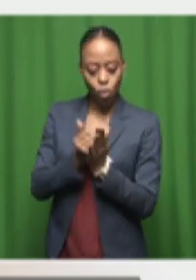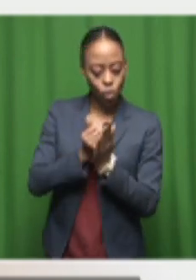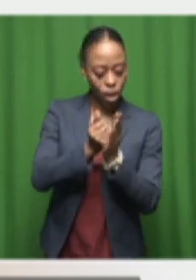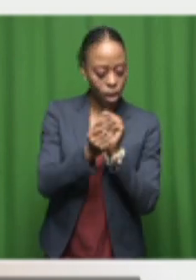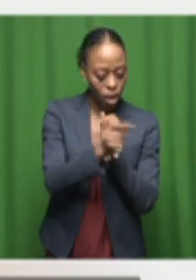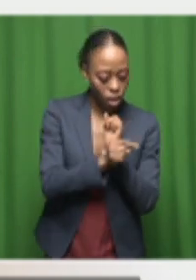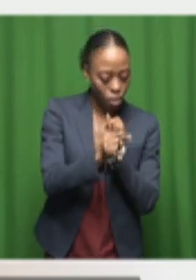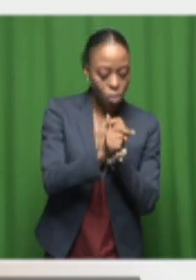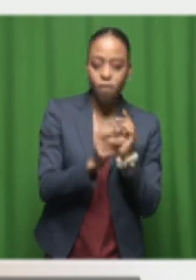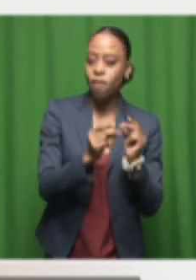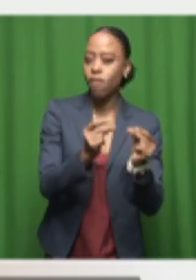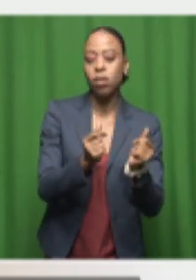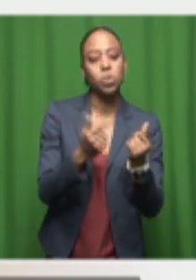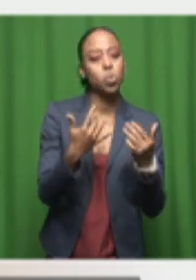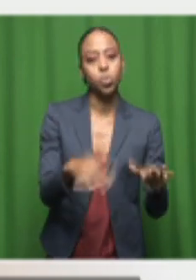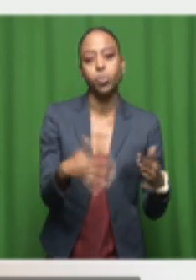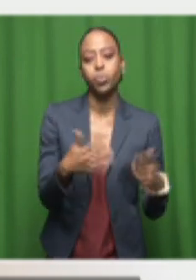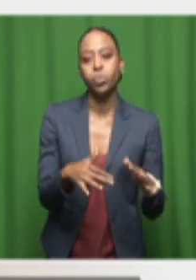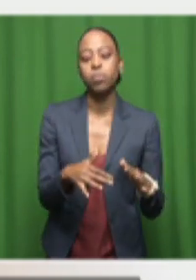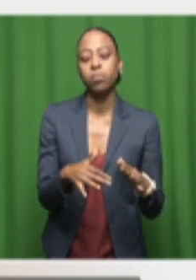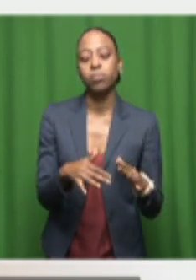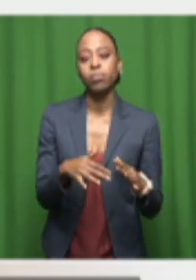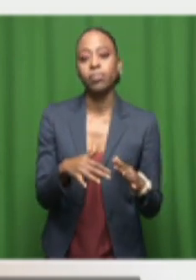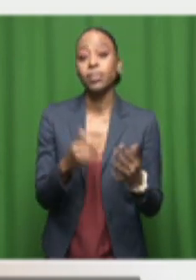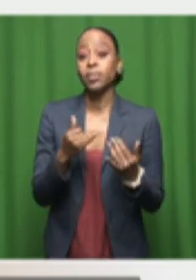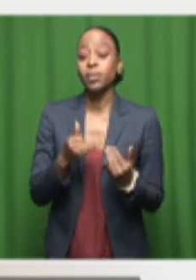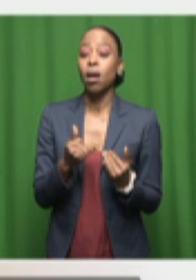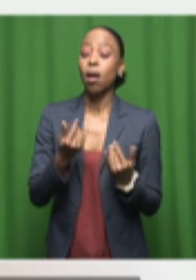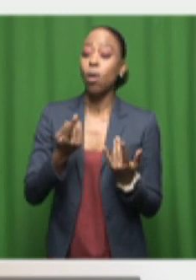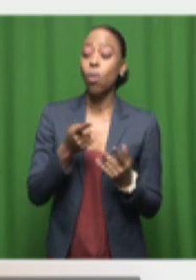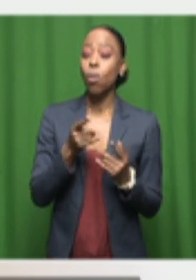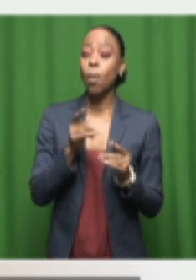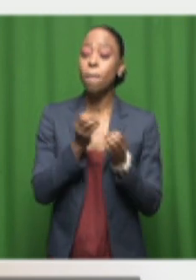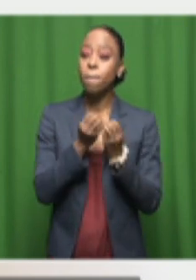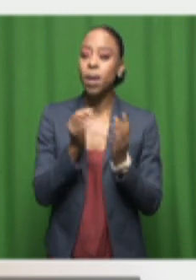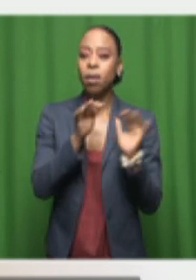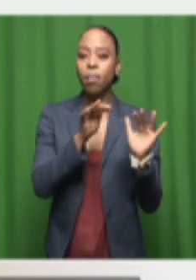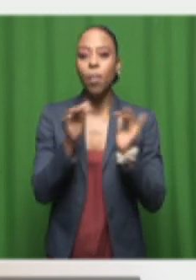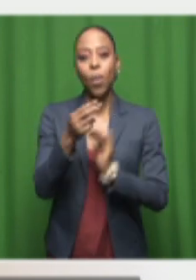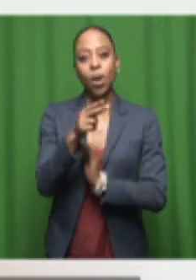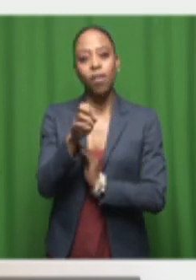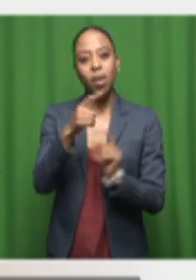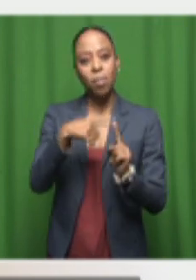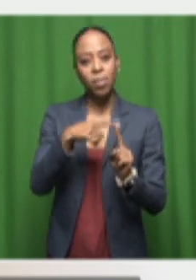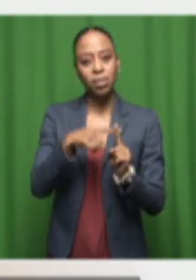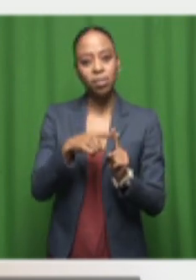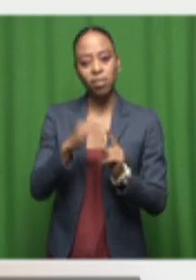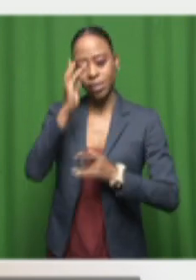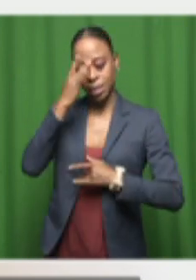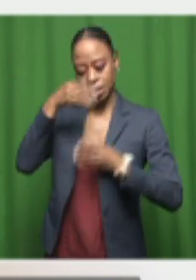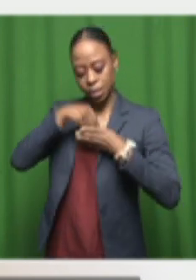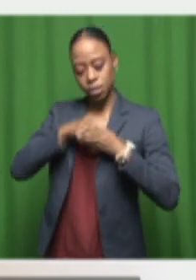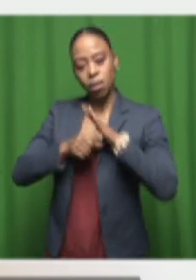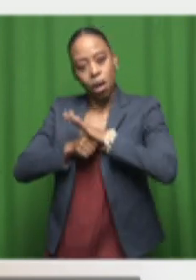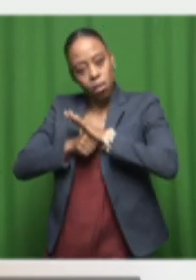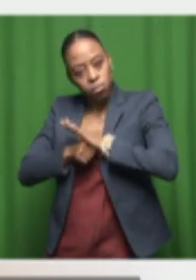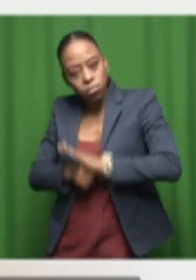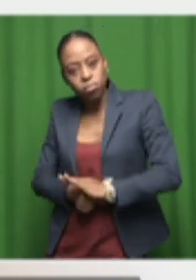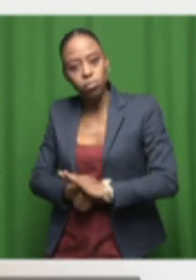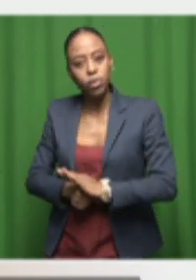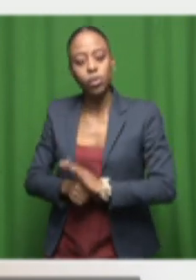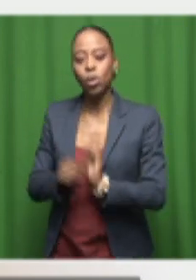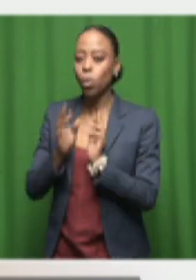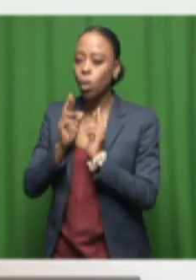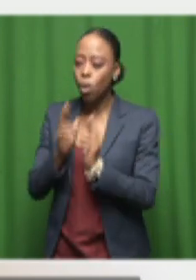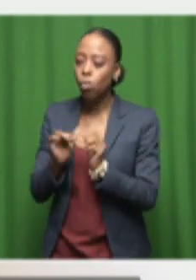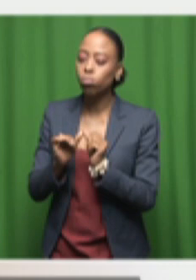feel, because we're seeing very high levels of viral load suppression, which is what we need. And we project that to continue with the commitment that